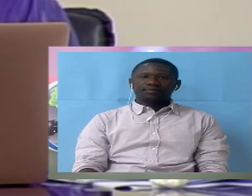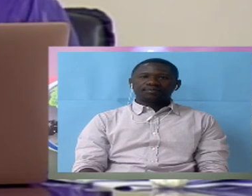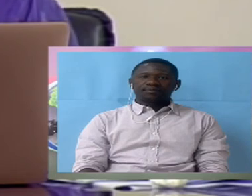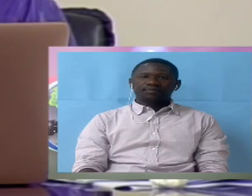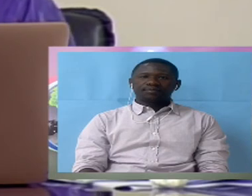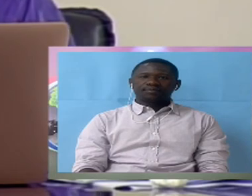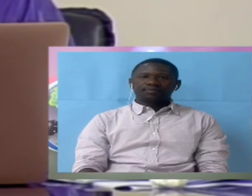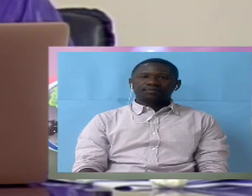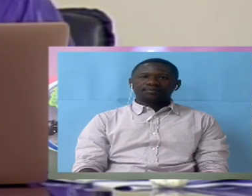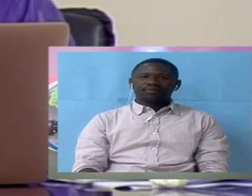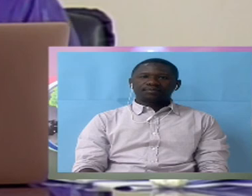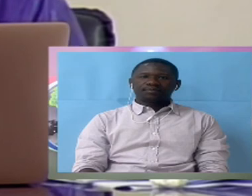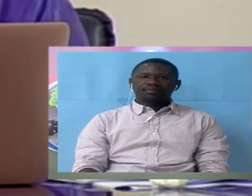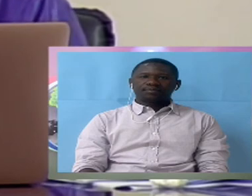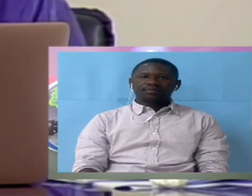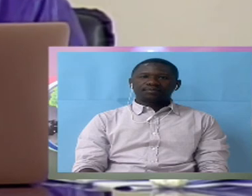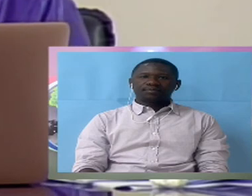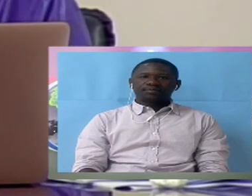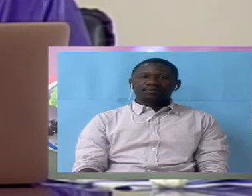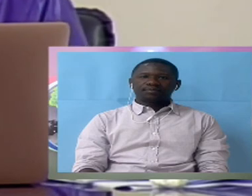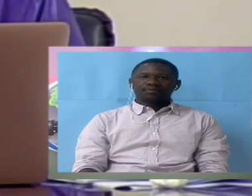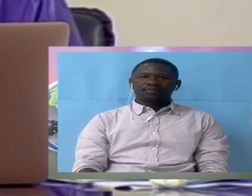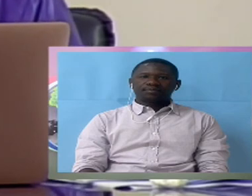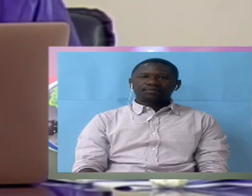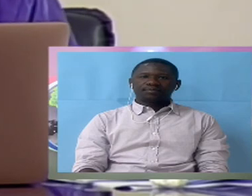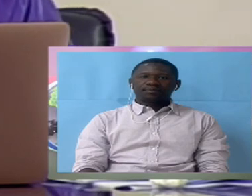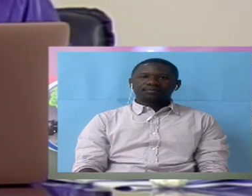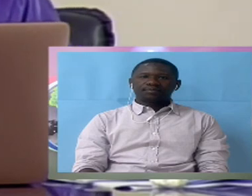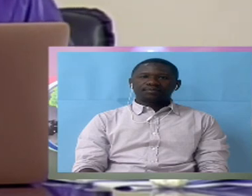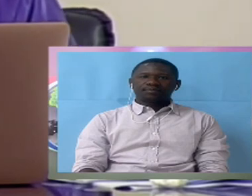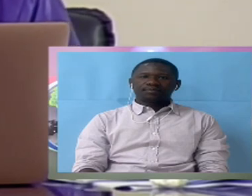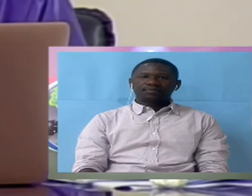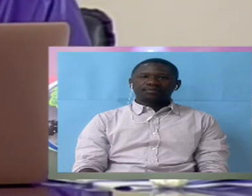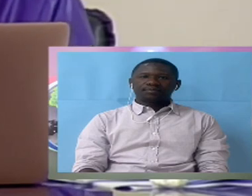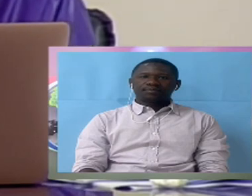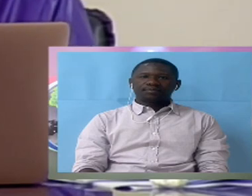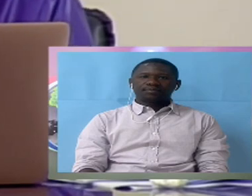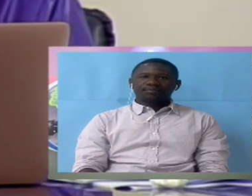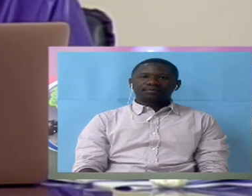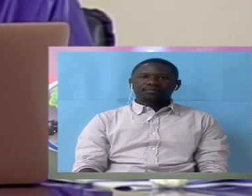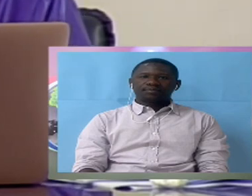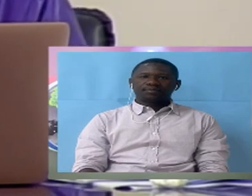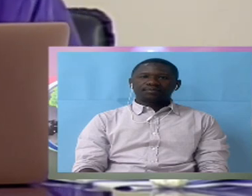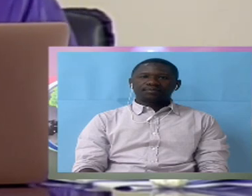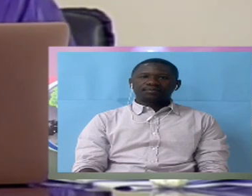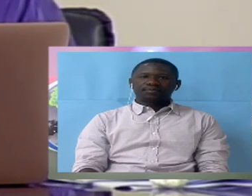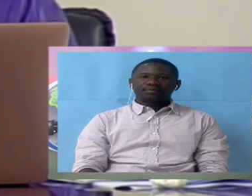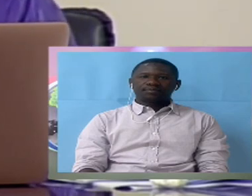president had a cure for HIV/AIDS.